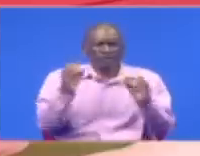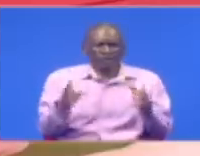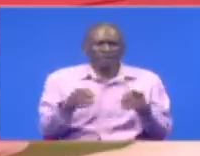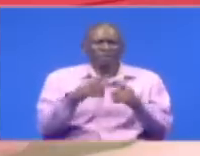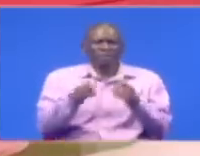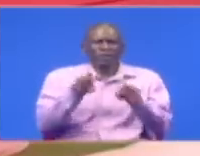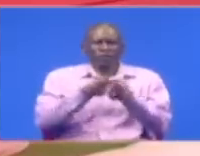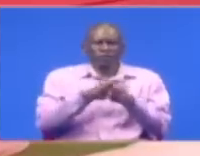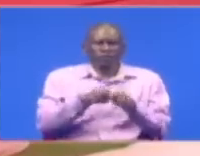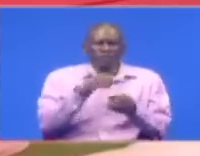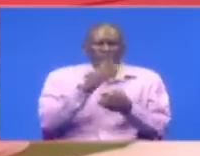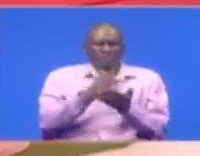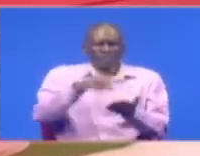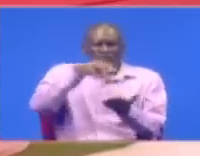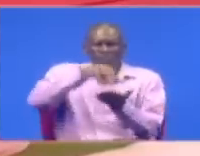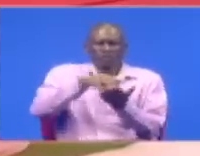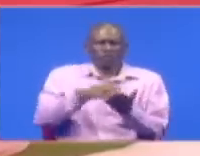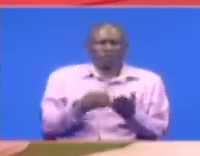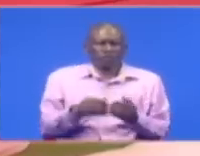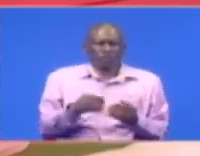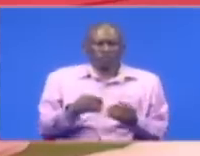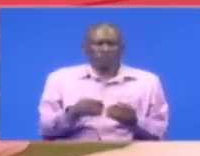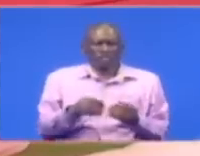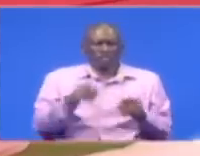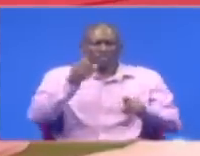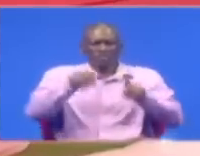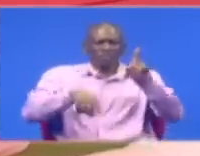course, in such certain very